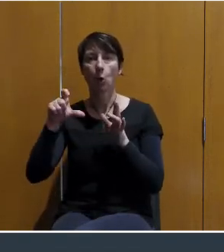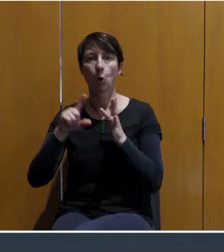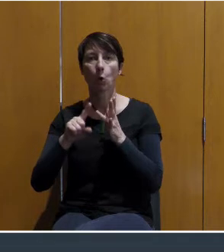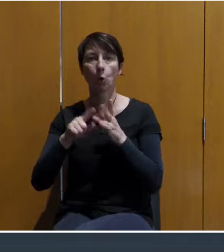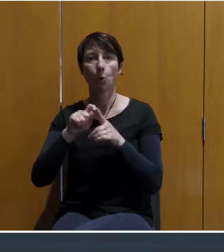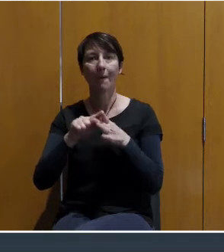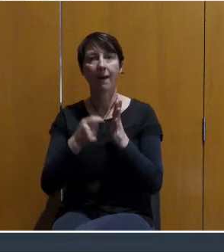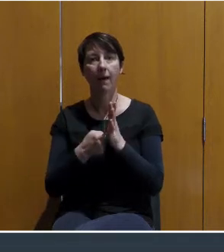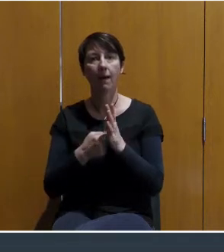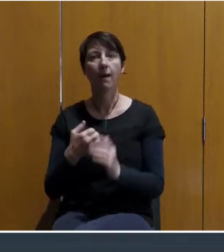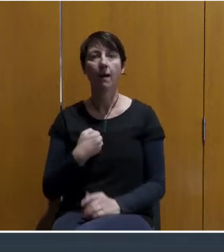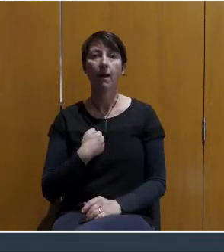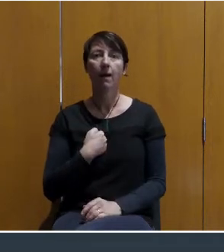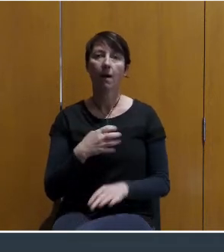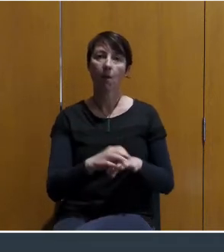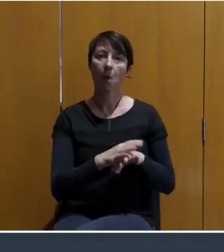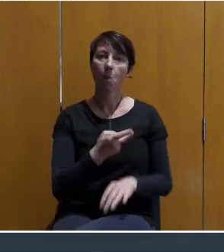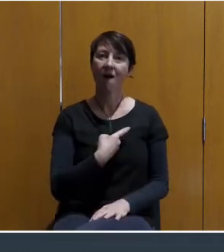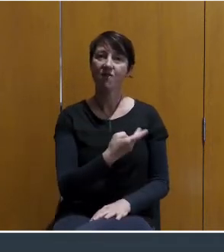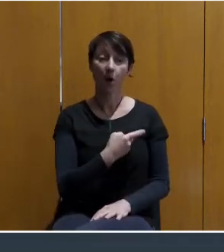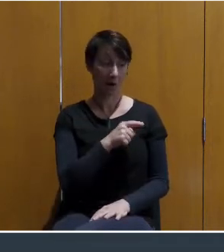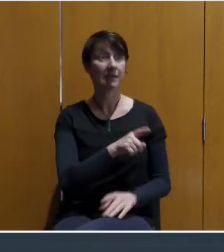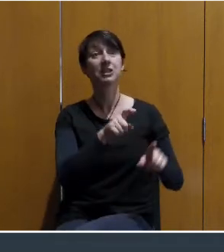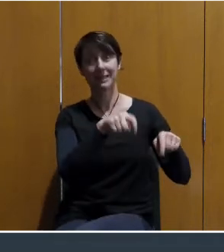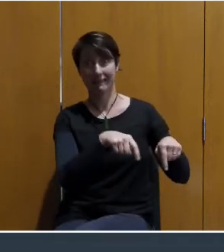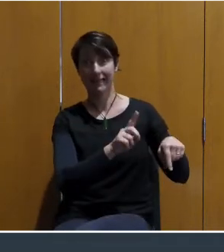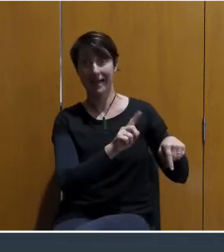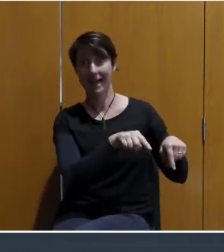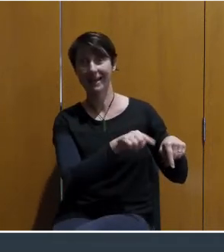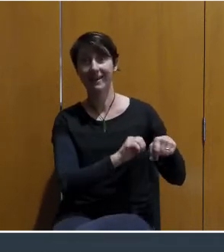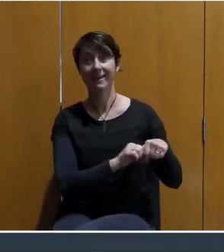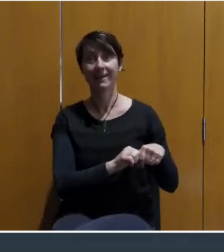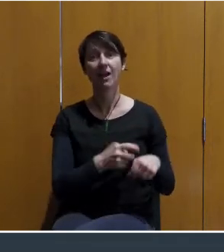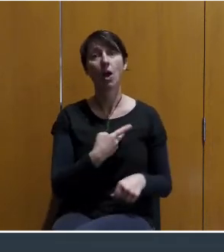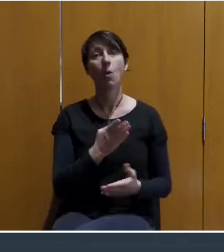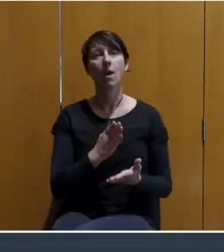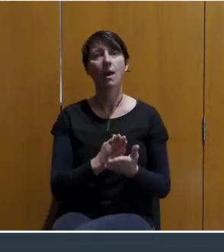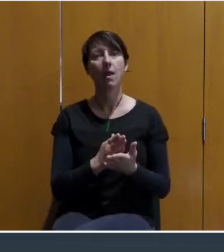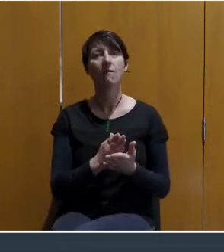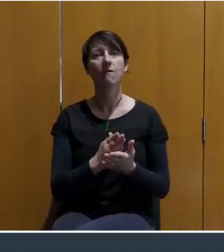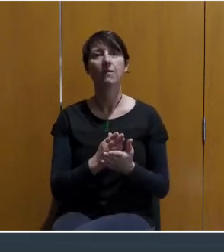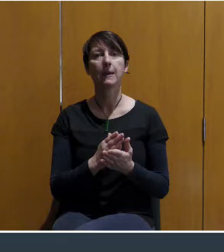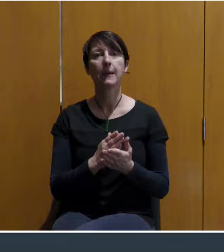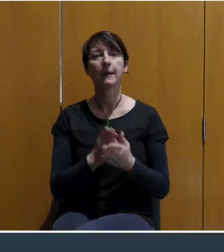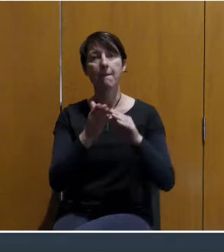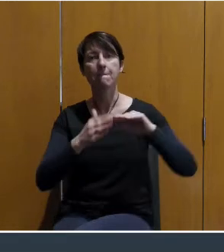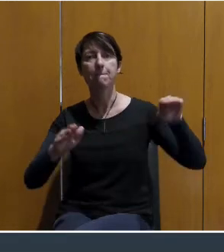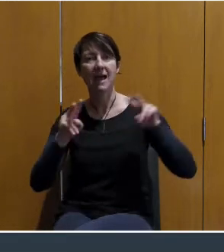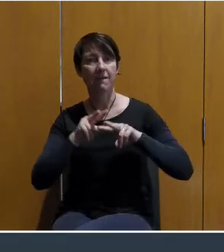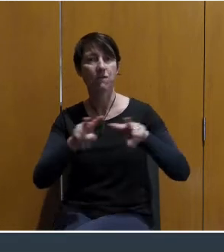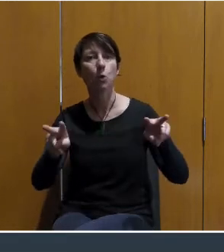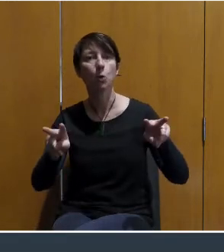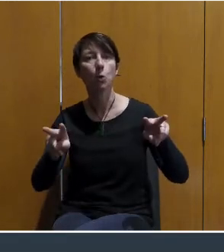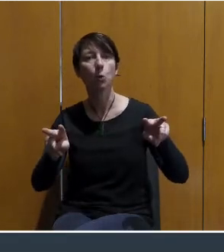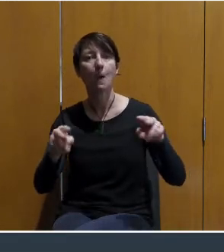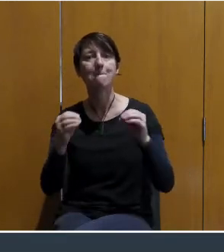My wife and I, my wife's here with me today. We live at Ferguson Street, Bayview, which is just 4 houses